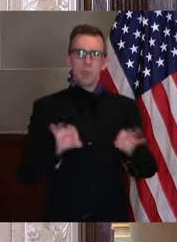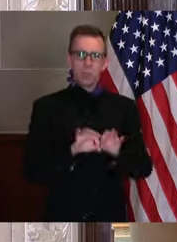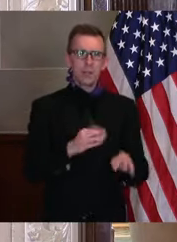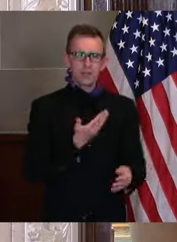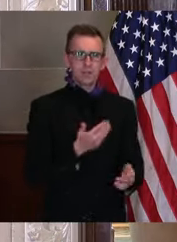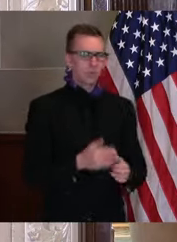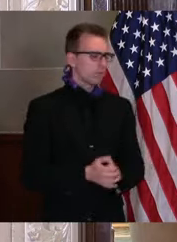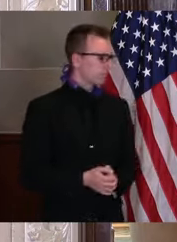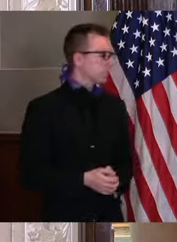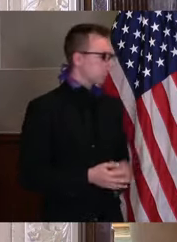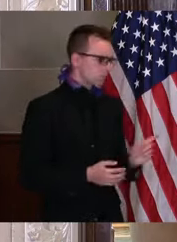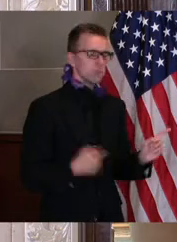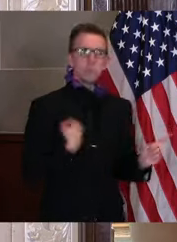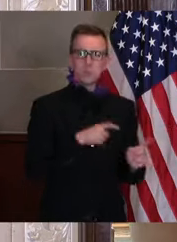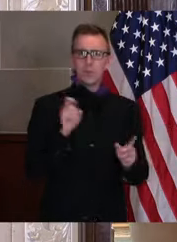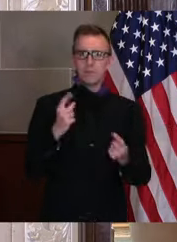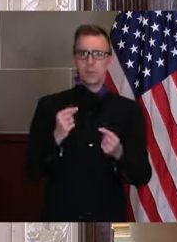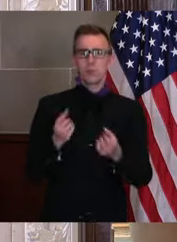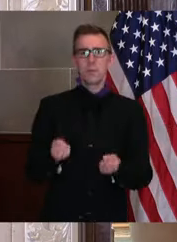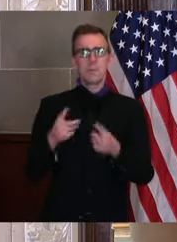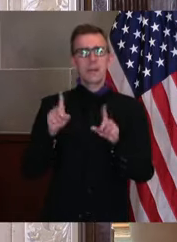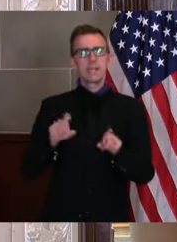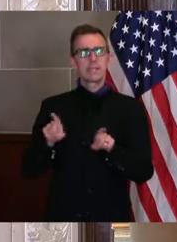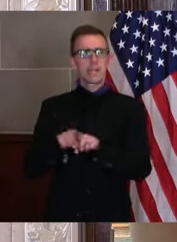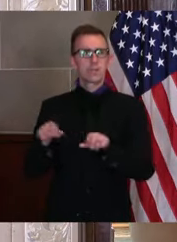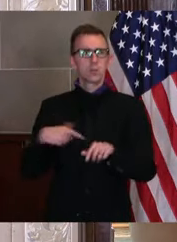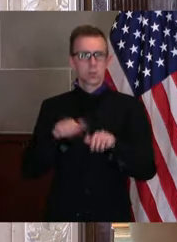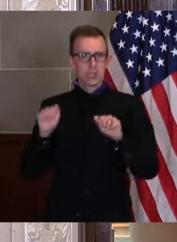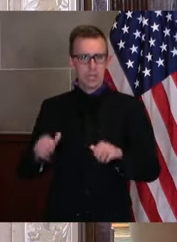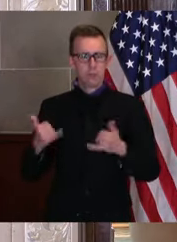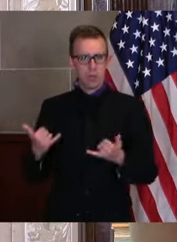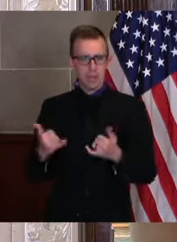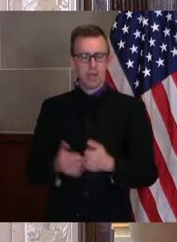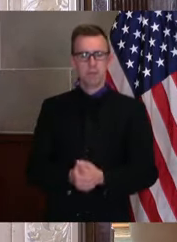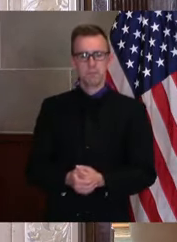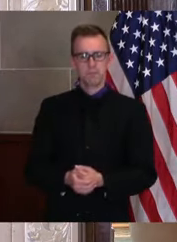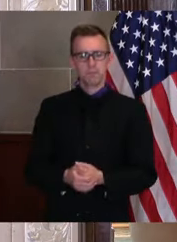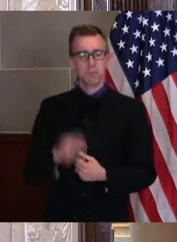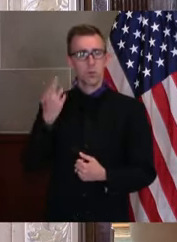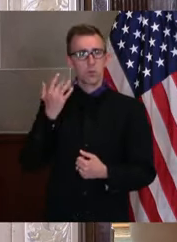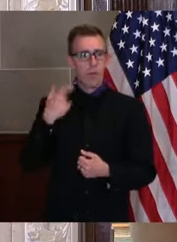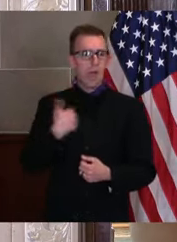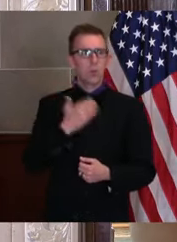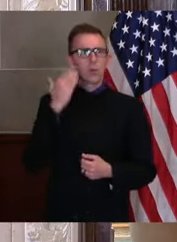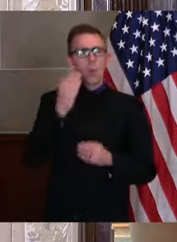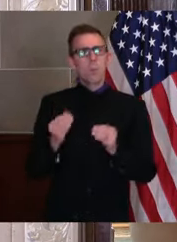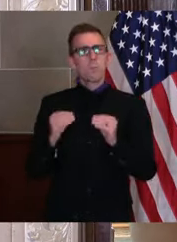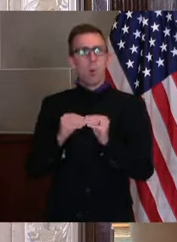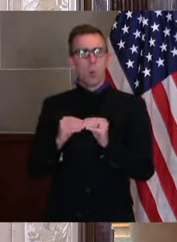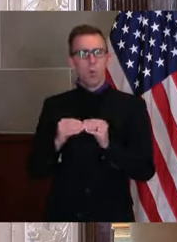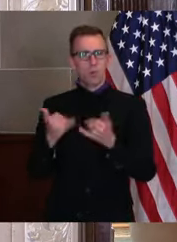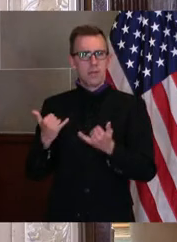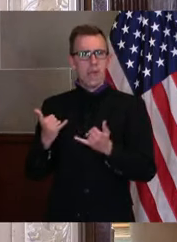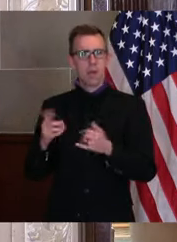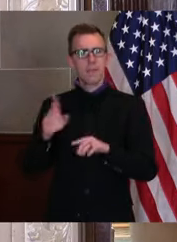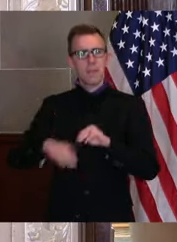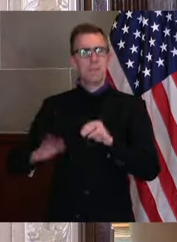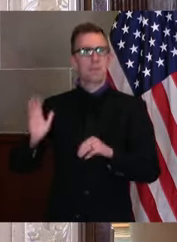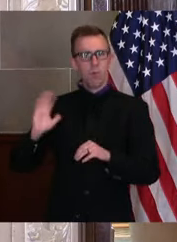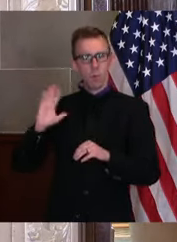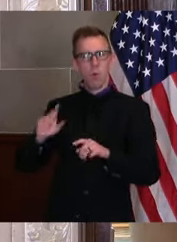look, we got to do as much tests as we can right now. Frankly, one, because we know more now and we know how to do a lot